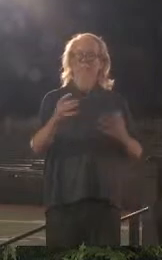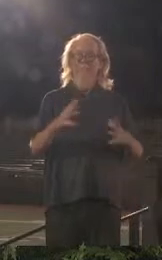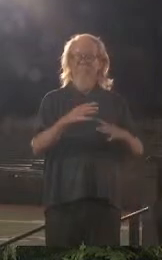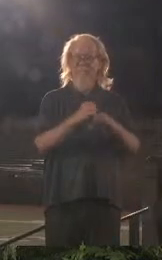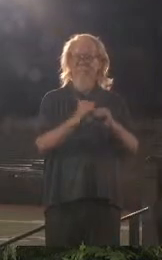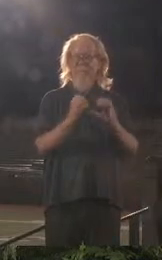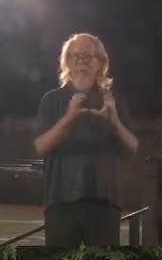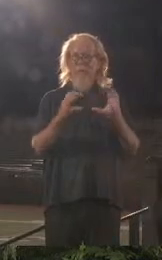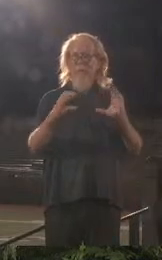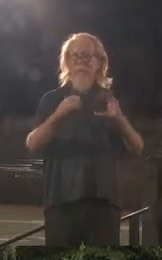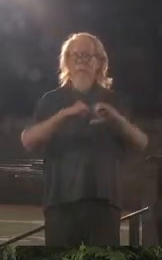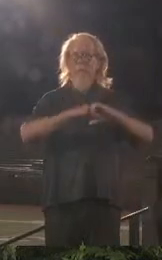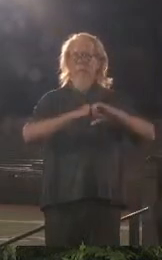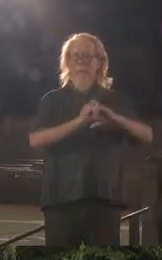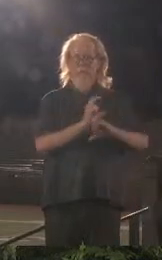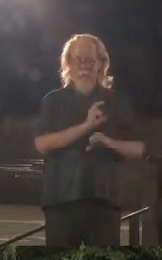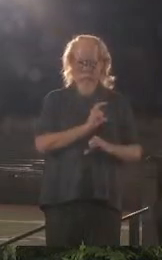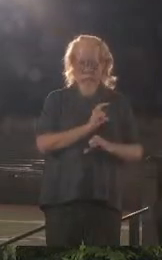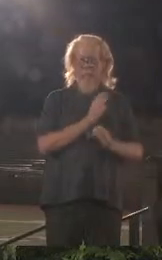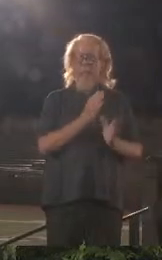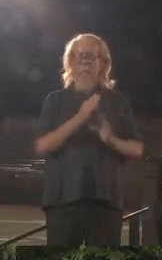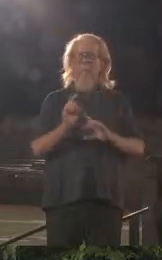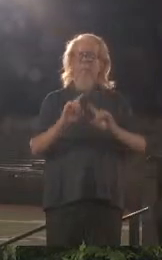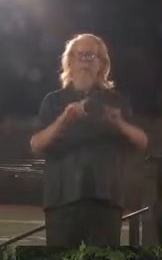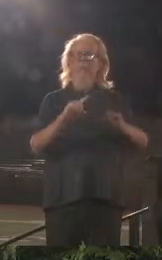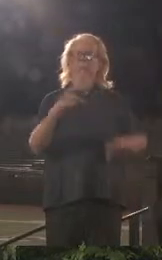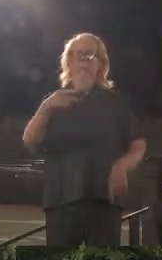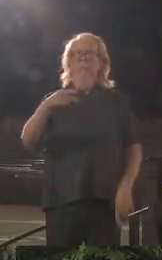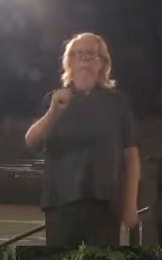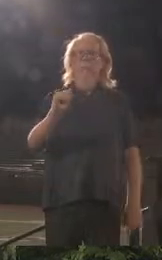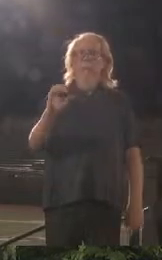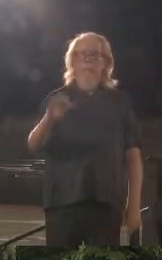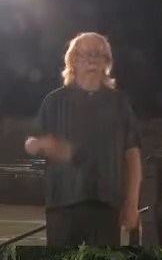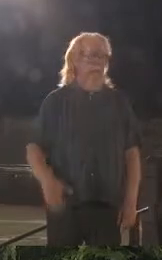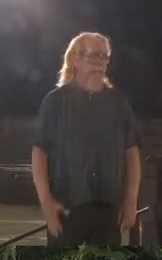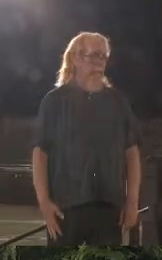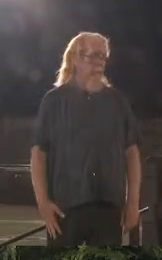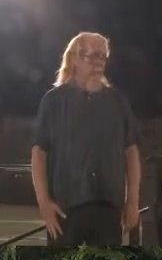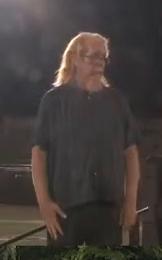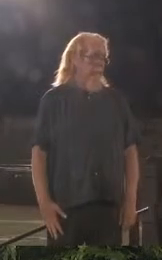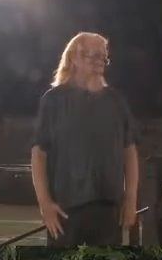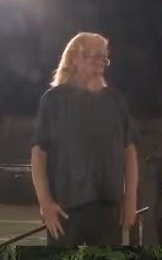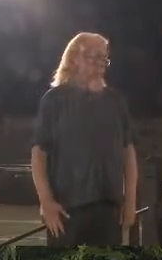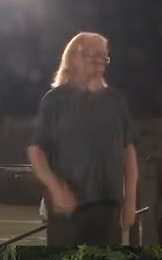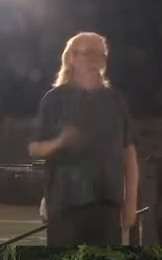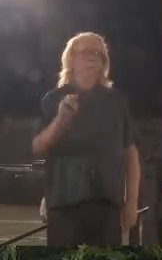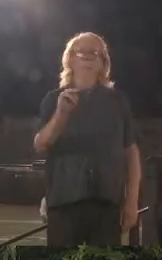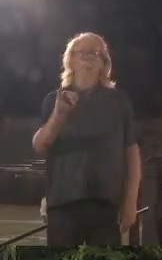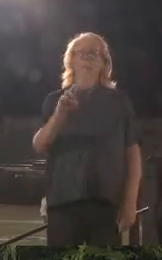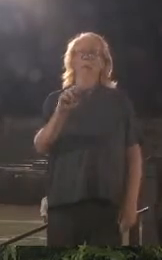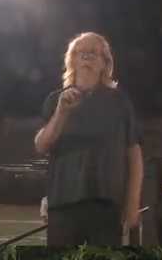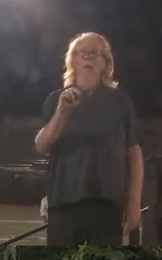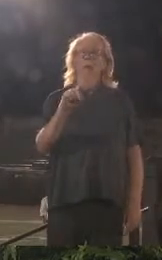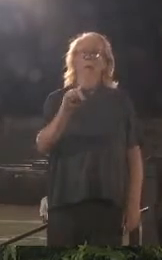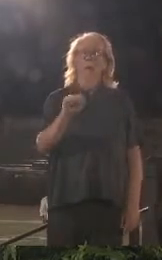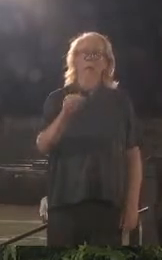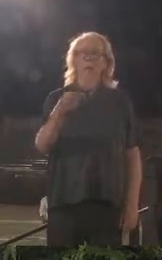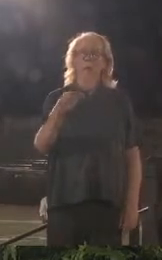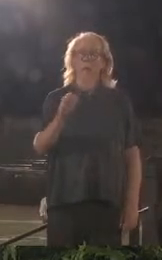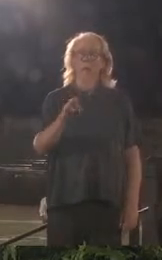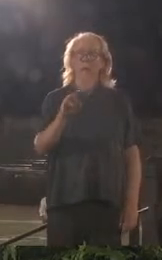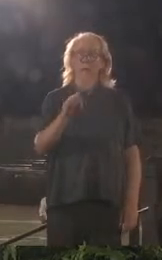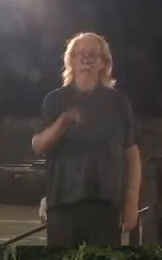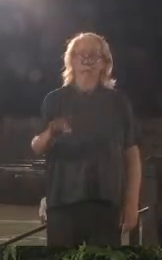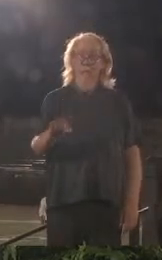be attending Palo Alto College. Miranda Marie Hernandez will be attending